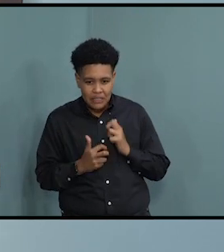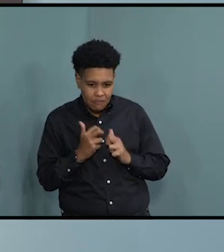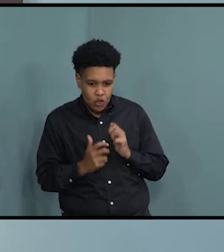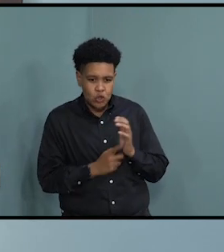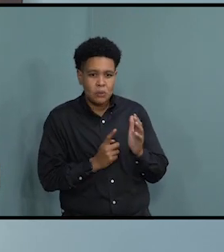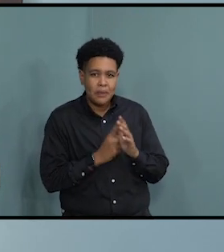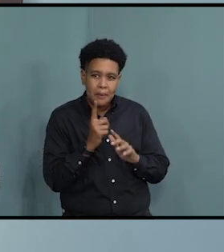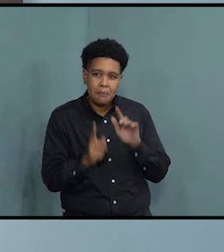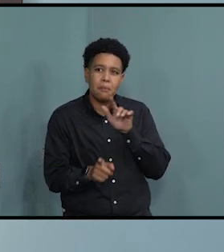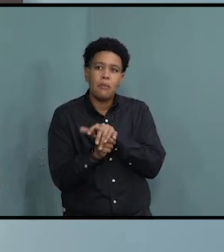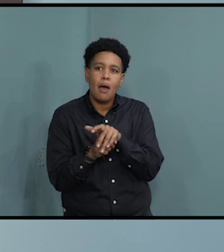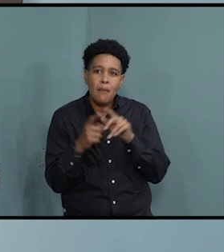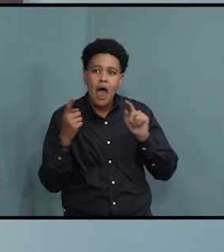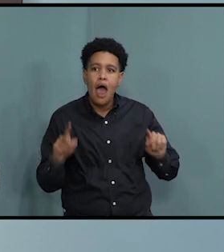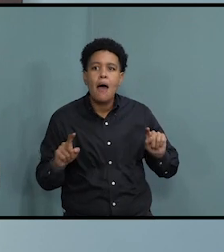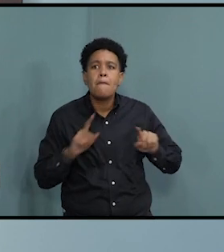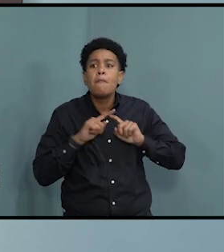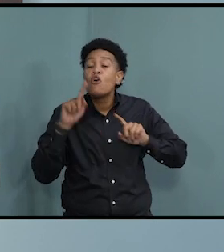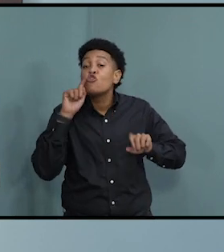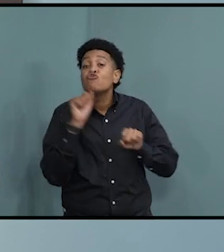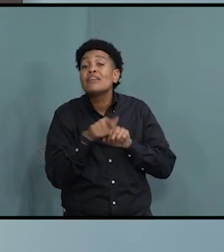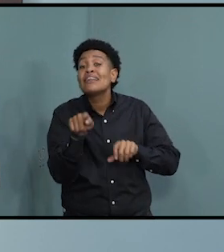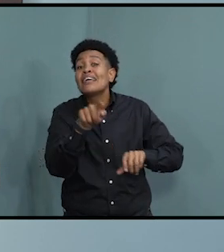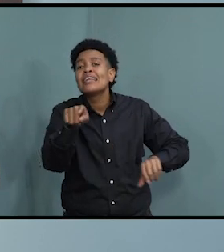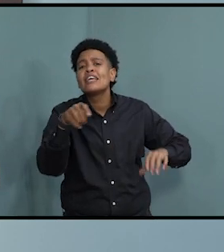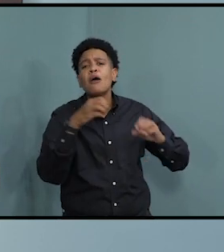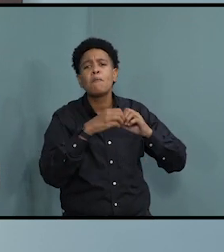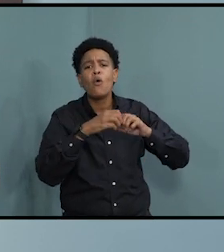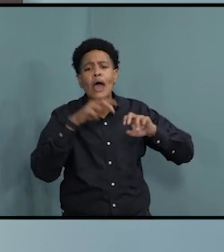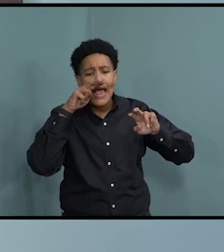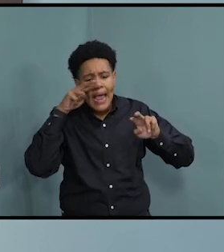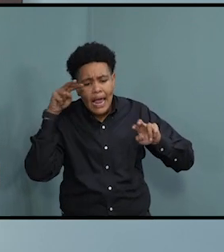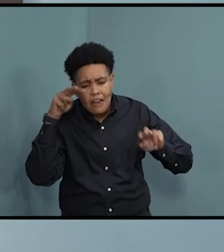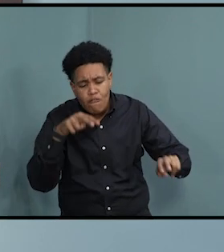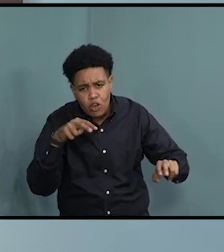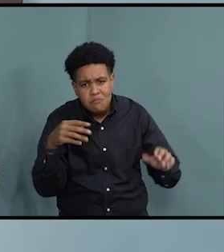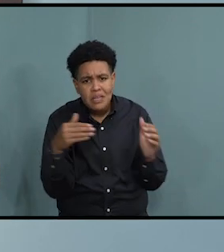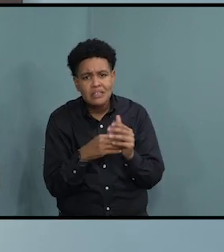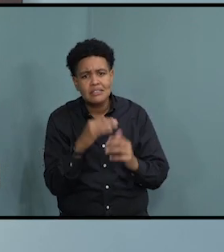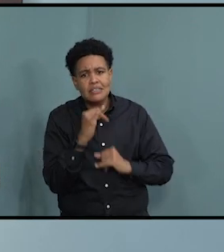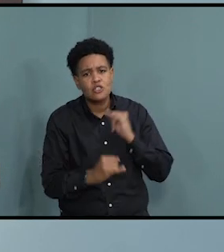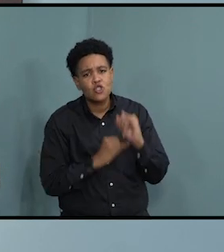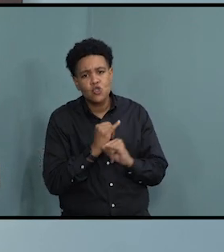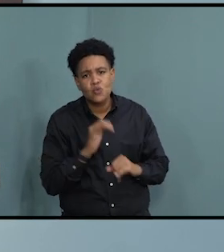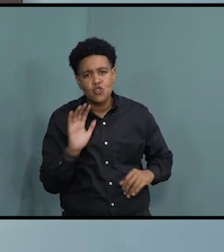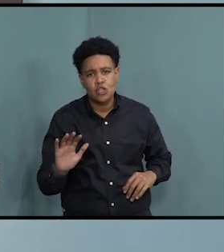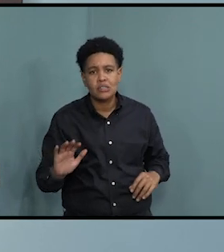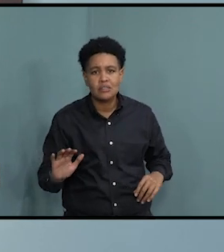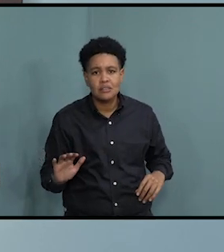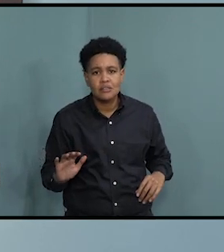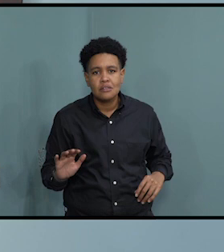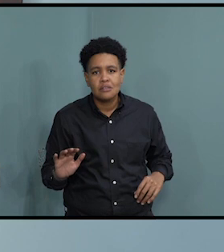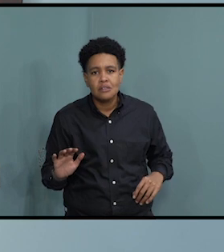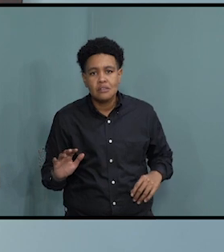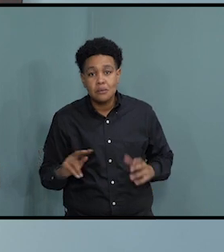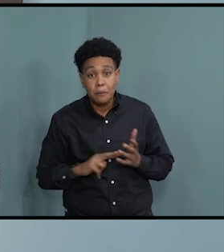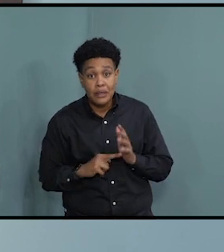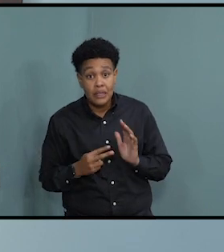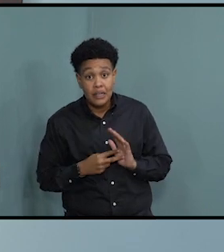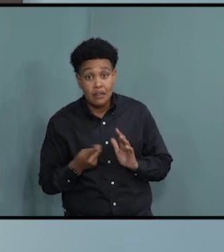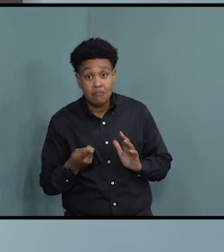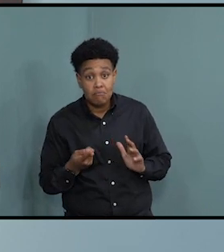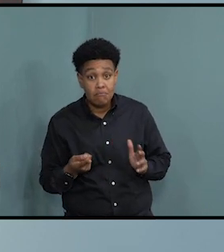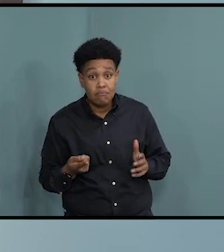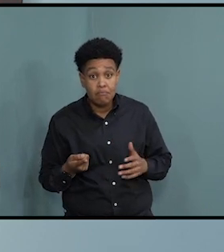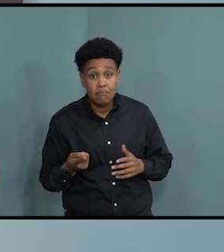certain circumstances, but really there needs to be greater enforcement against institutions, meaning, you